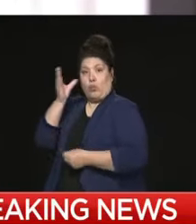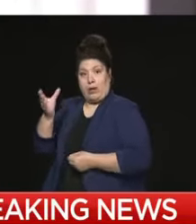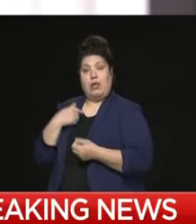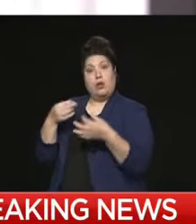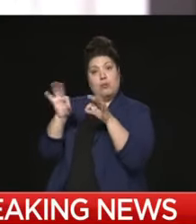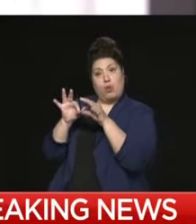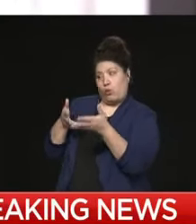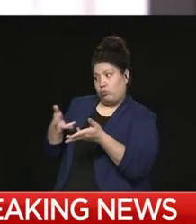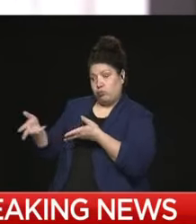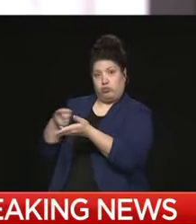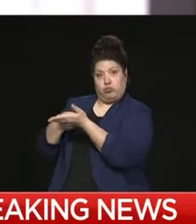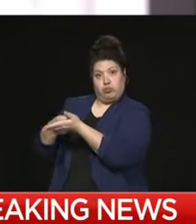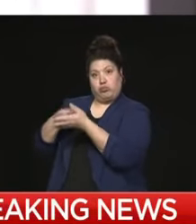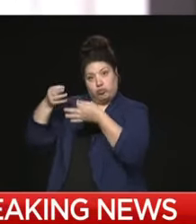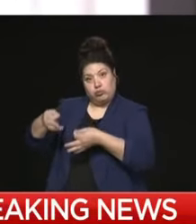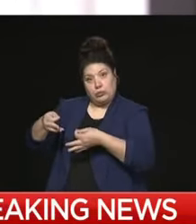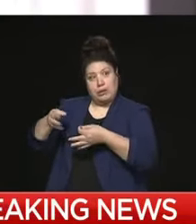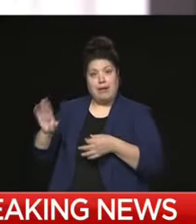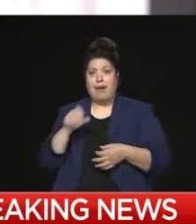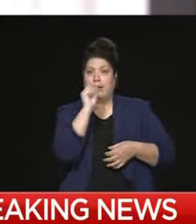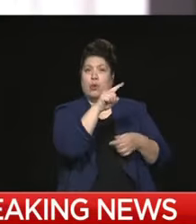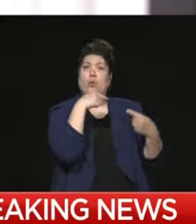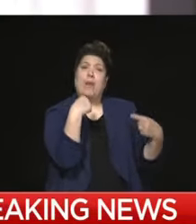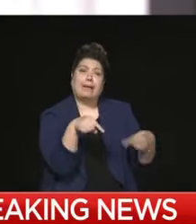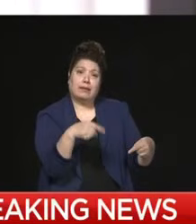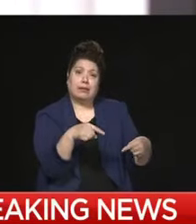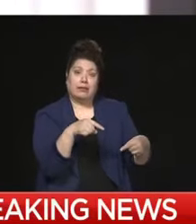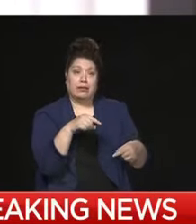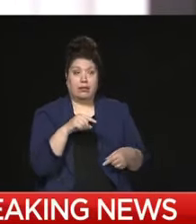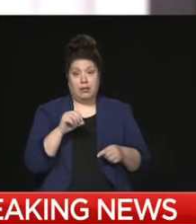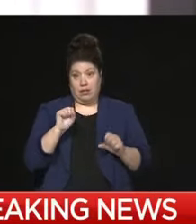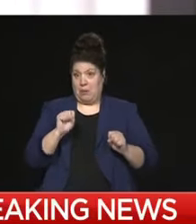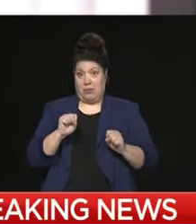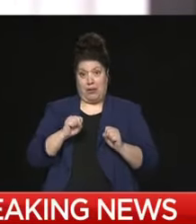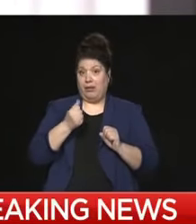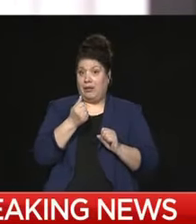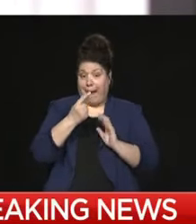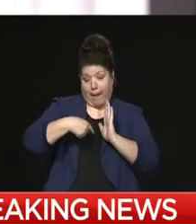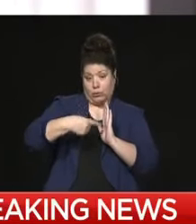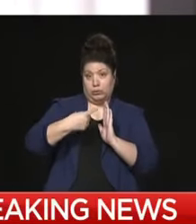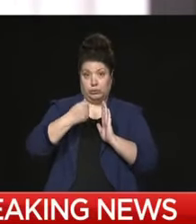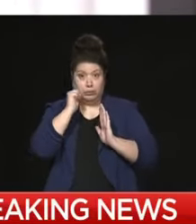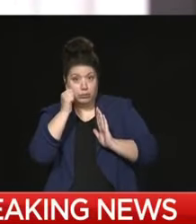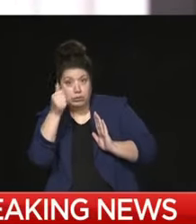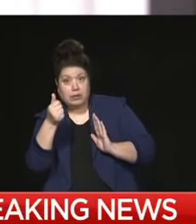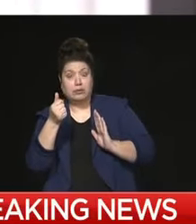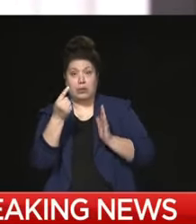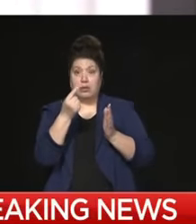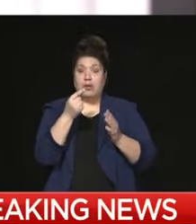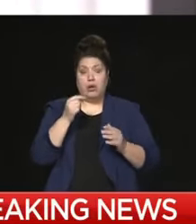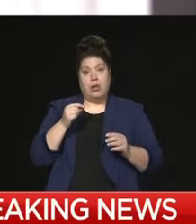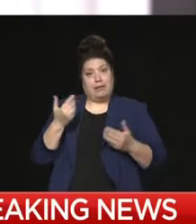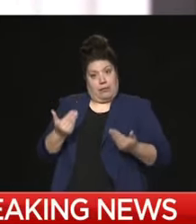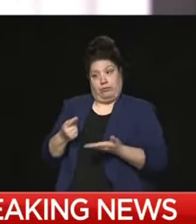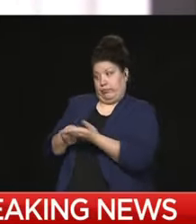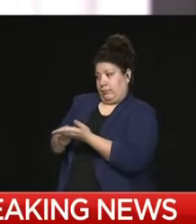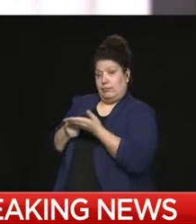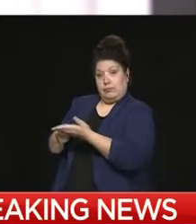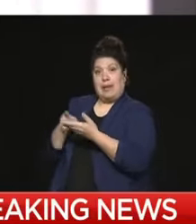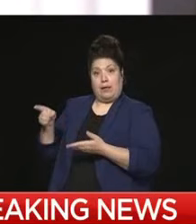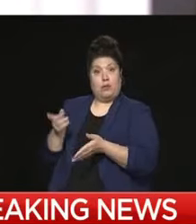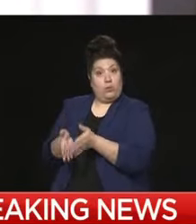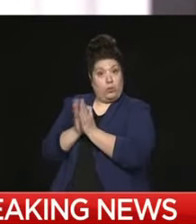And when would that be? Well, in the coming hours and days, we're working on this. If there's a request, it's because it's urgent.